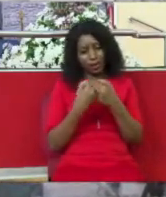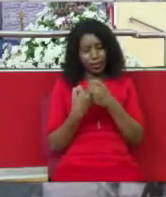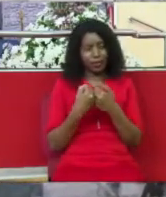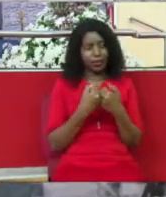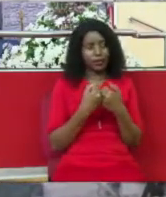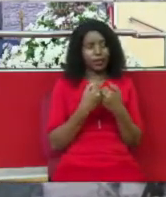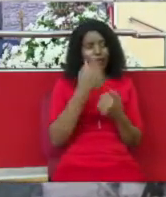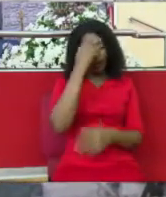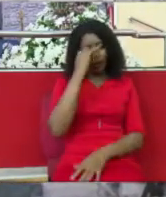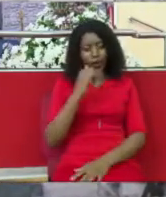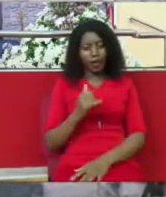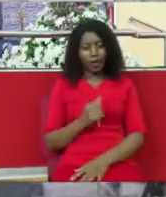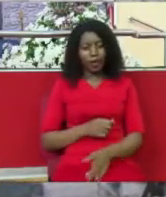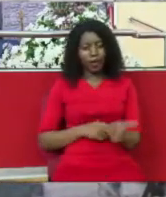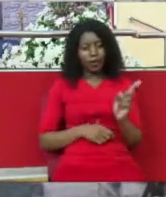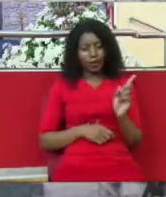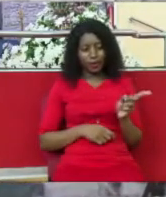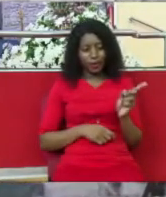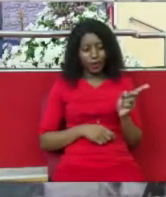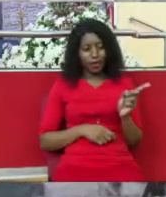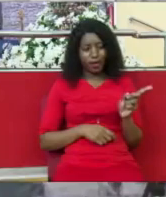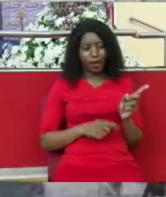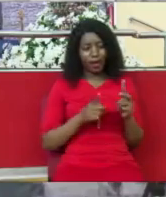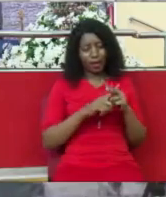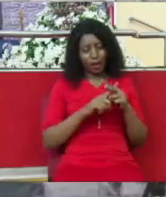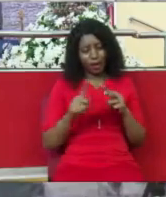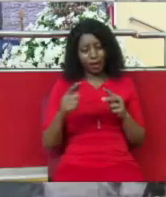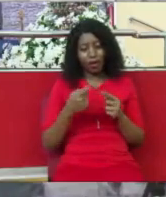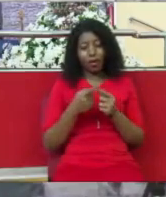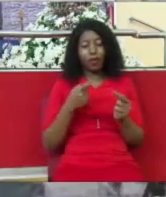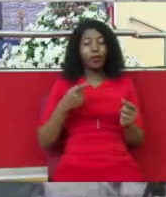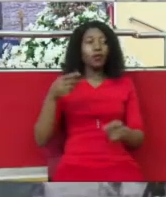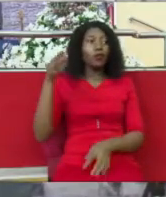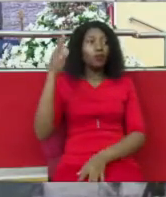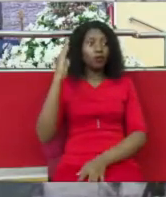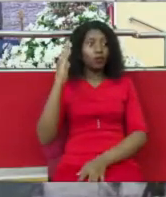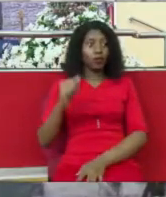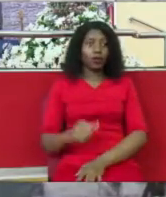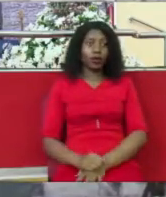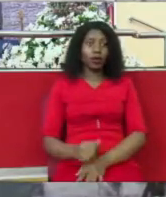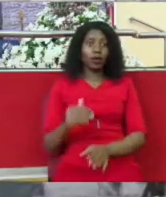Because there was someone who was running away from the presence of God in their boat.